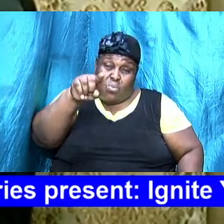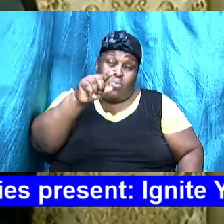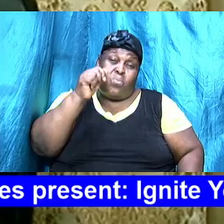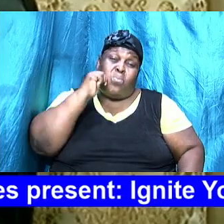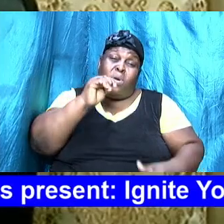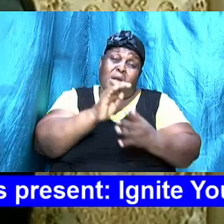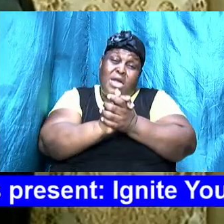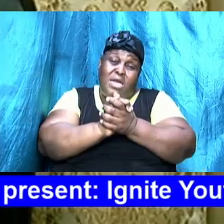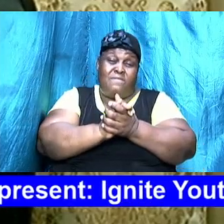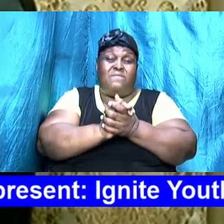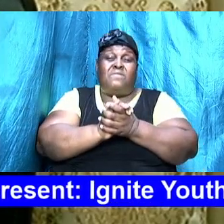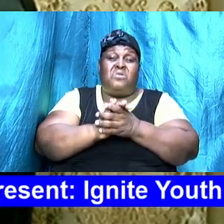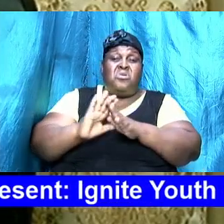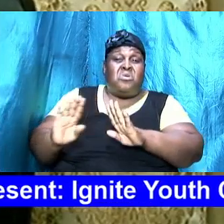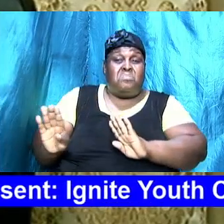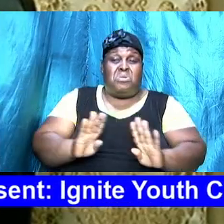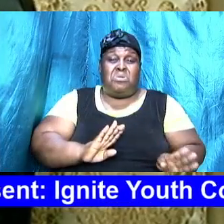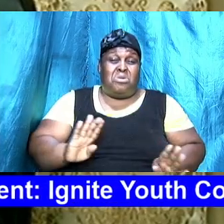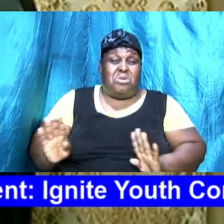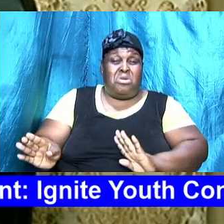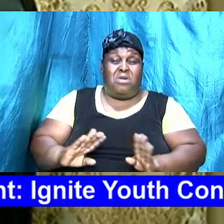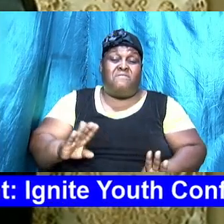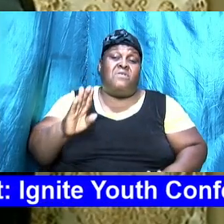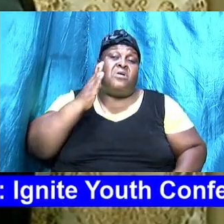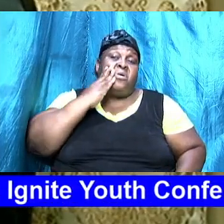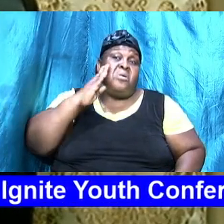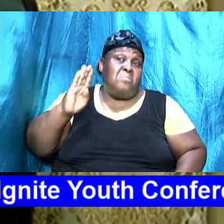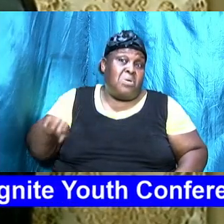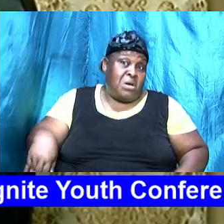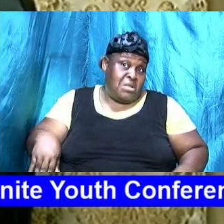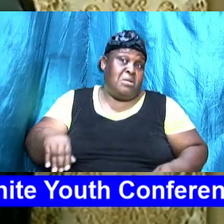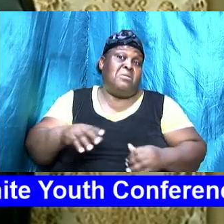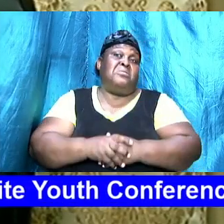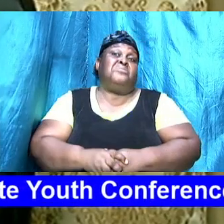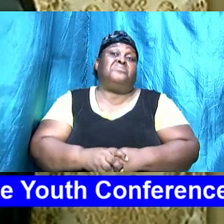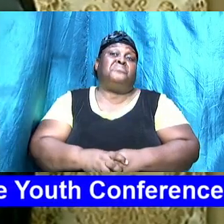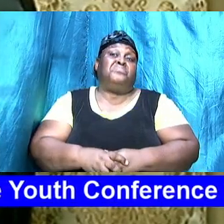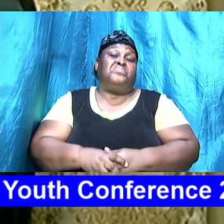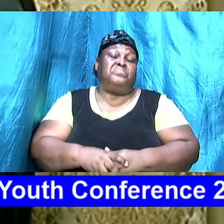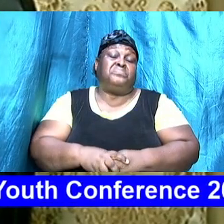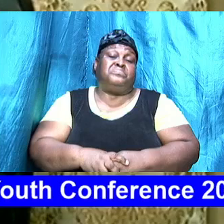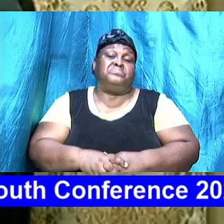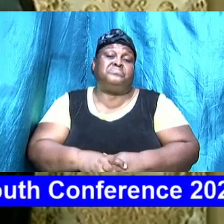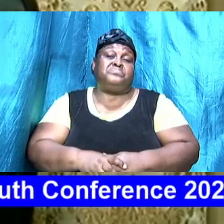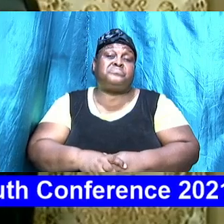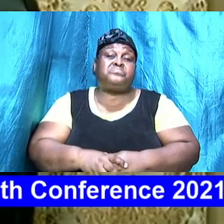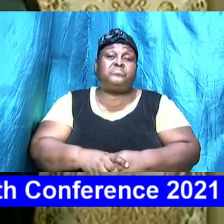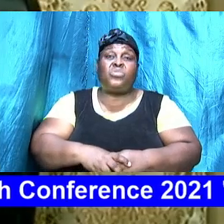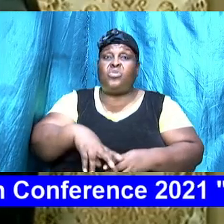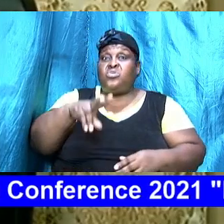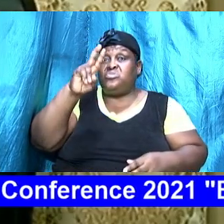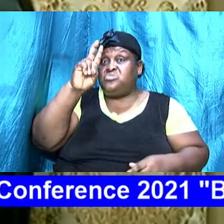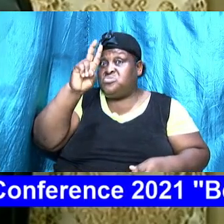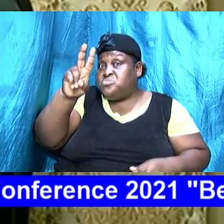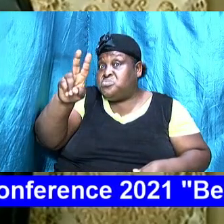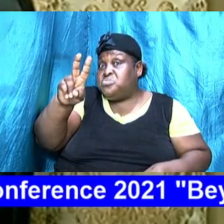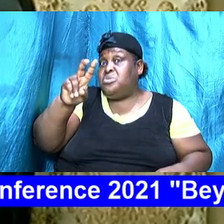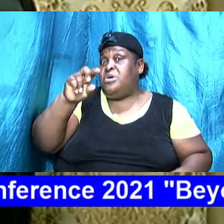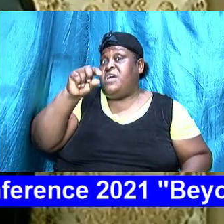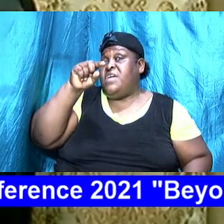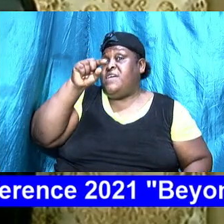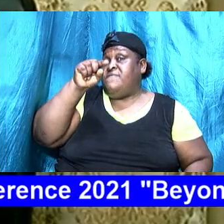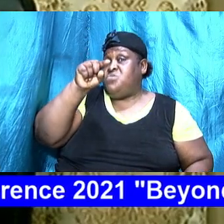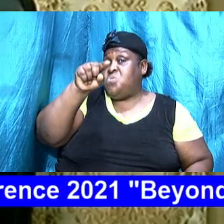you badly, but look good, oh husband, you might have treated her badly too. So the time that